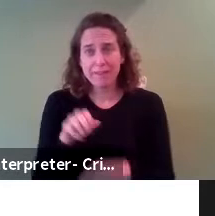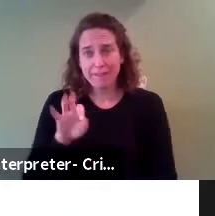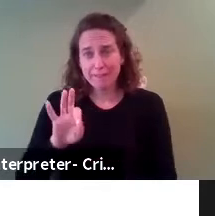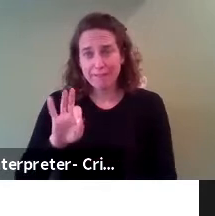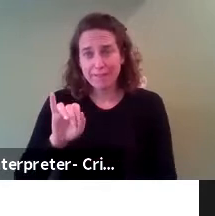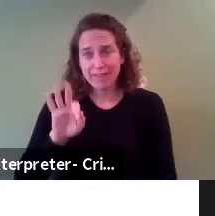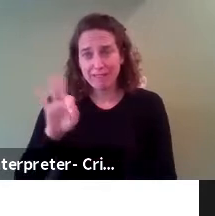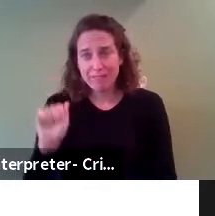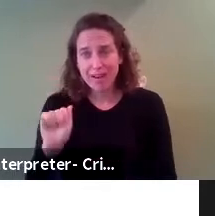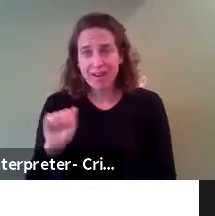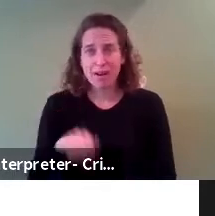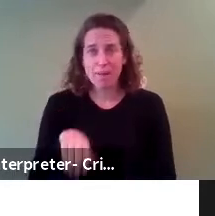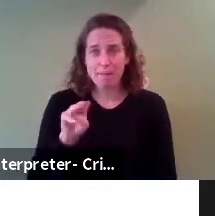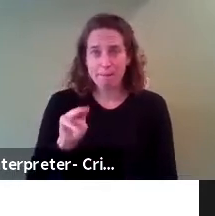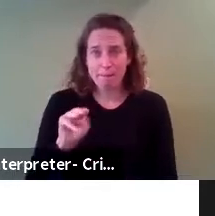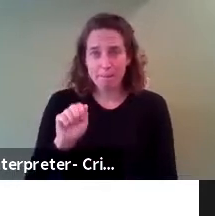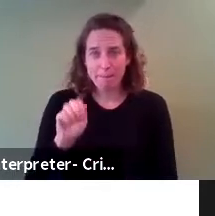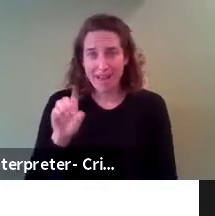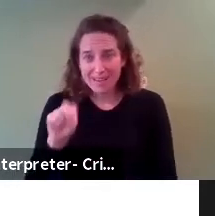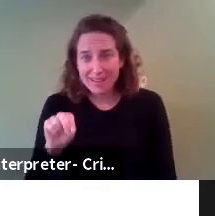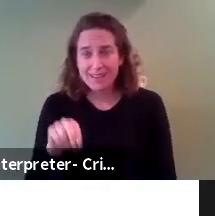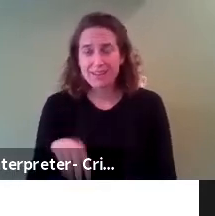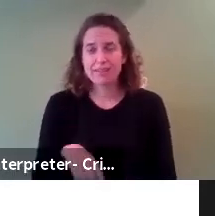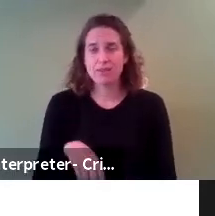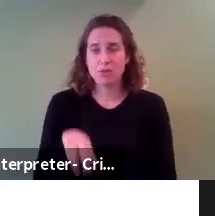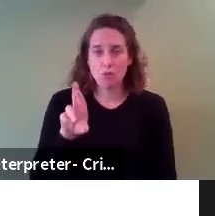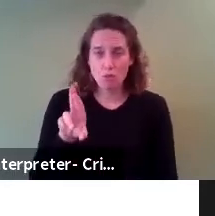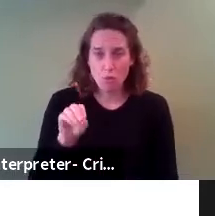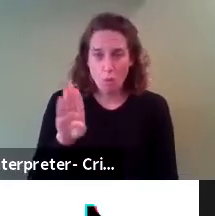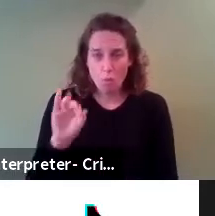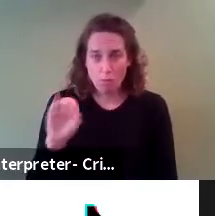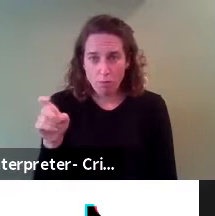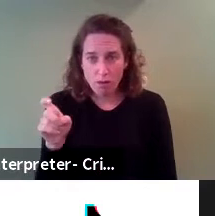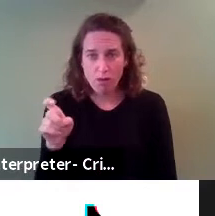NFL and Minecraft, Roblox, you name it.